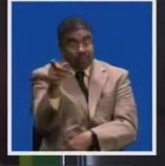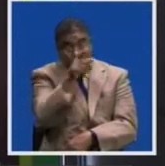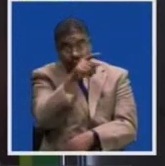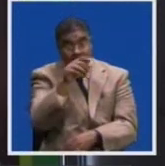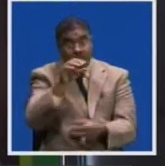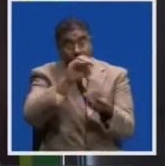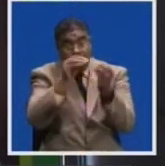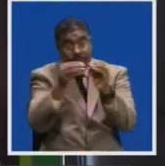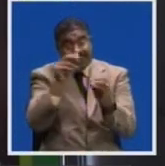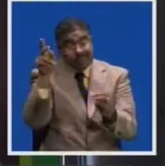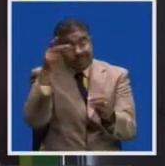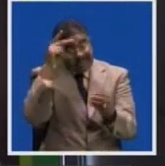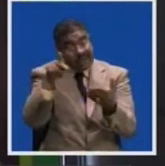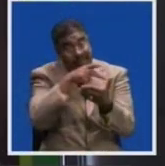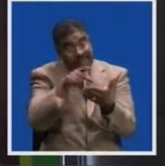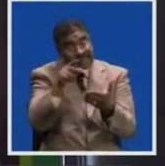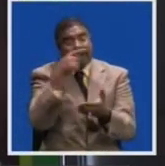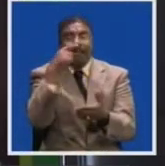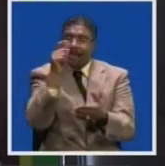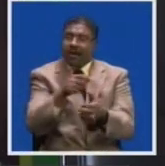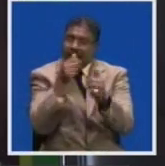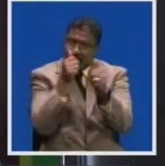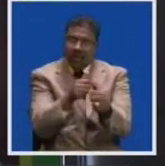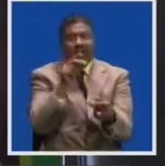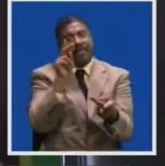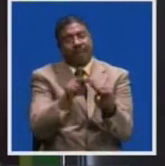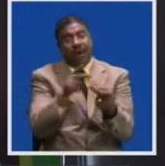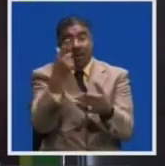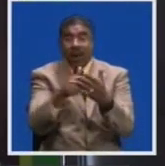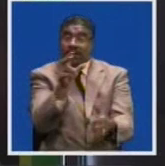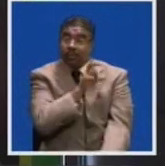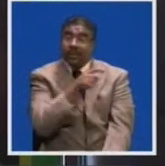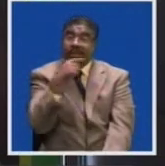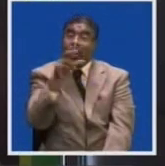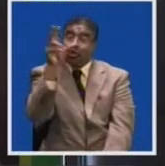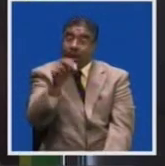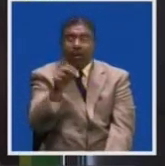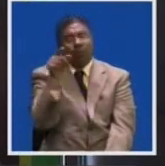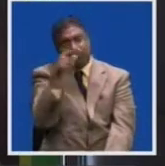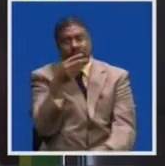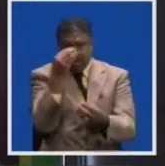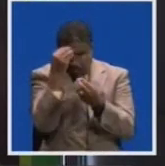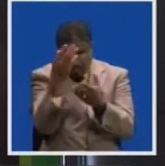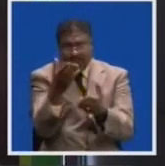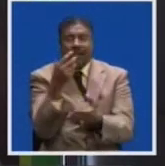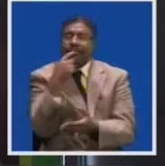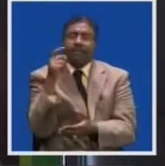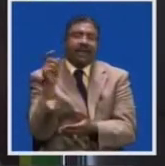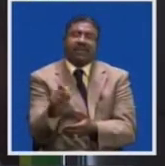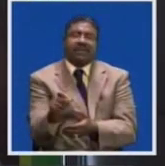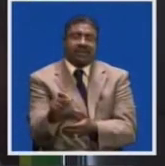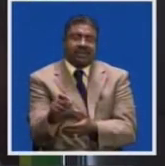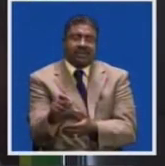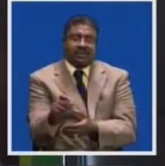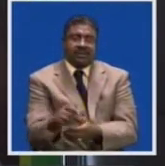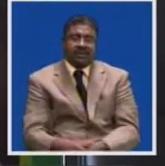that is we in Lusaka province and other provinces. Once the police says don't go ahead, because if anything happens to the people's children, I'll be held